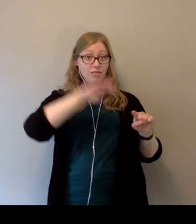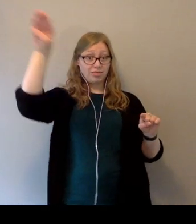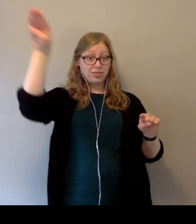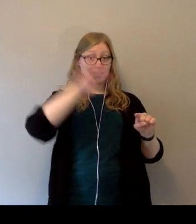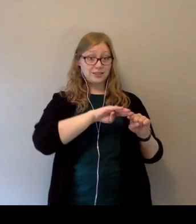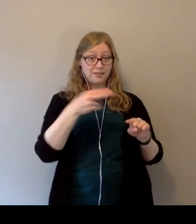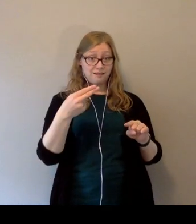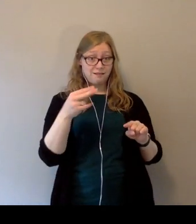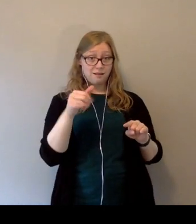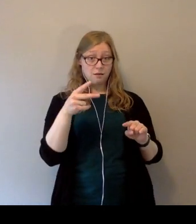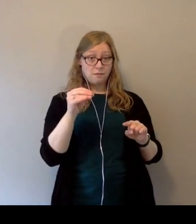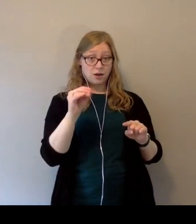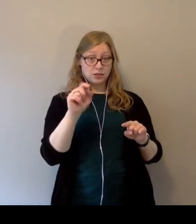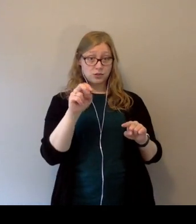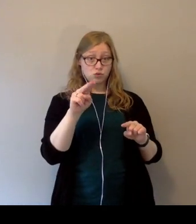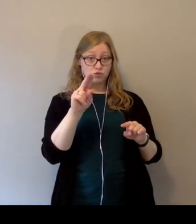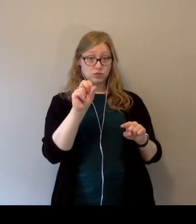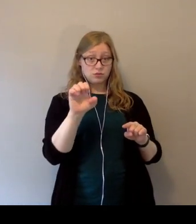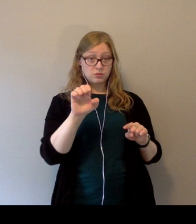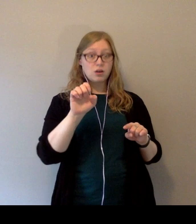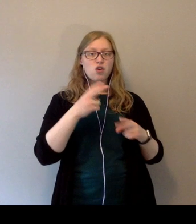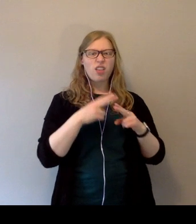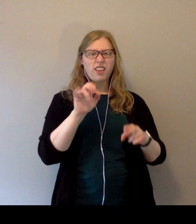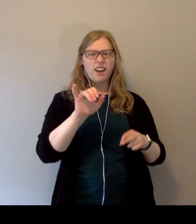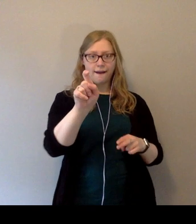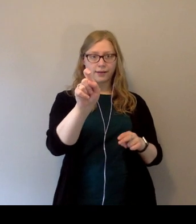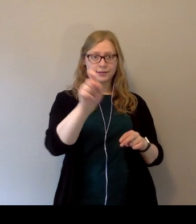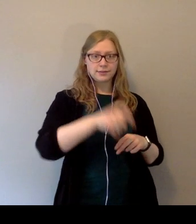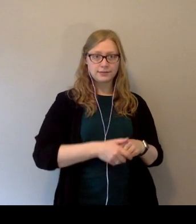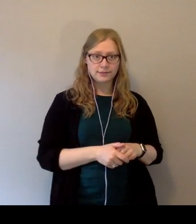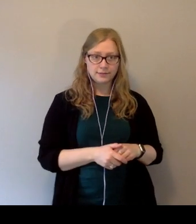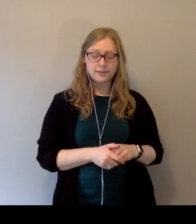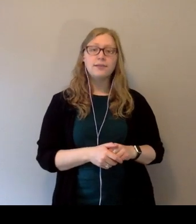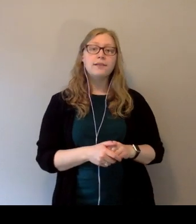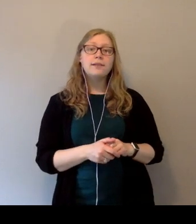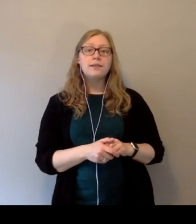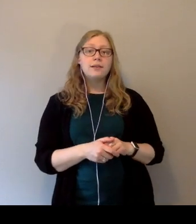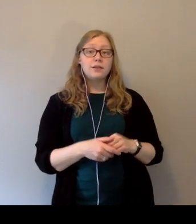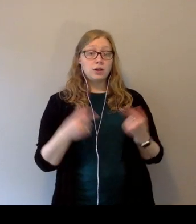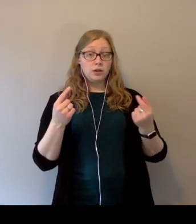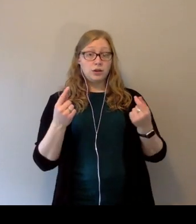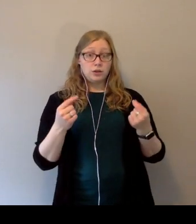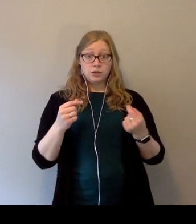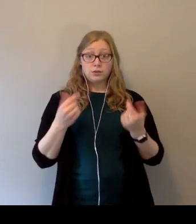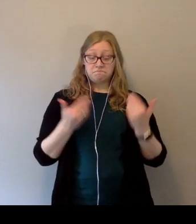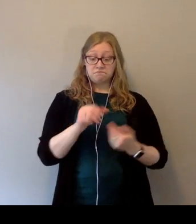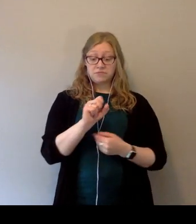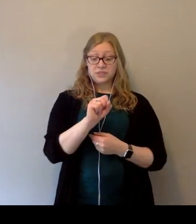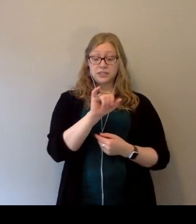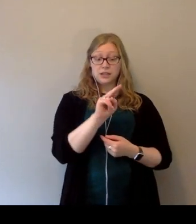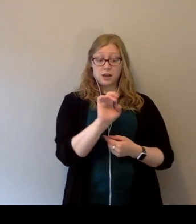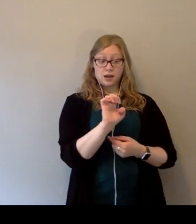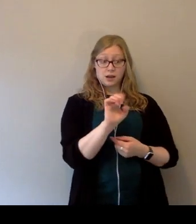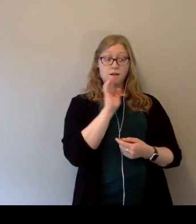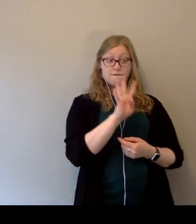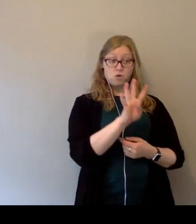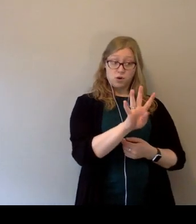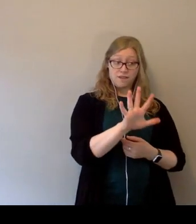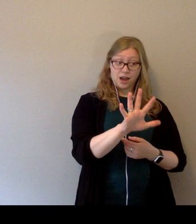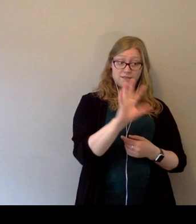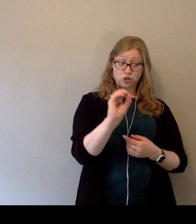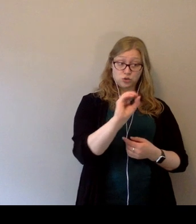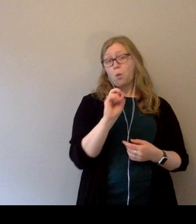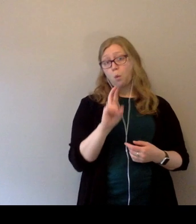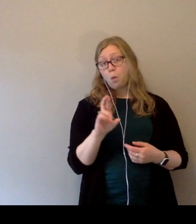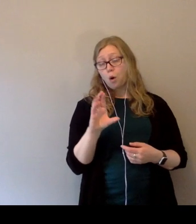x. So one way is to take the sine or cosine of 45 degrees. And that